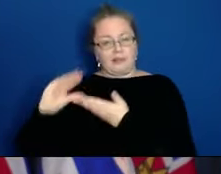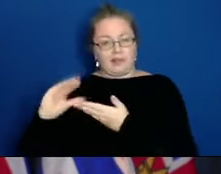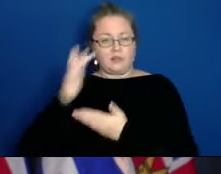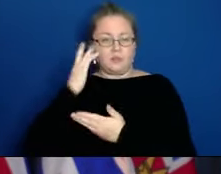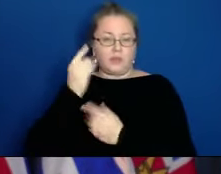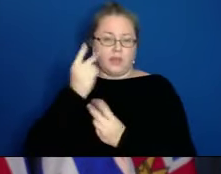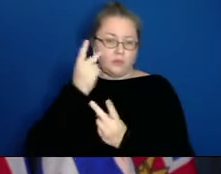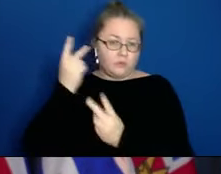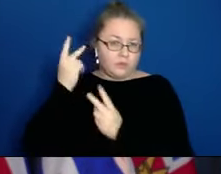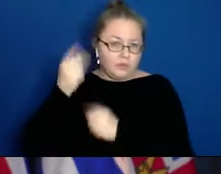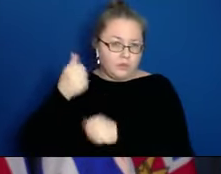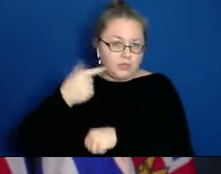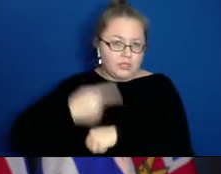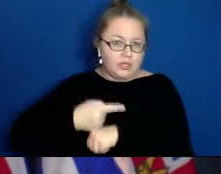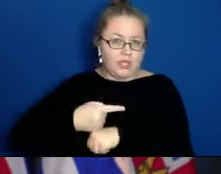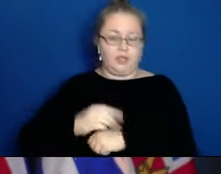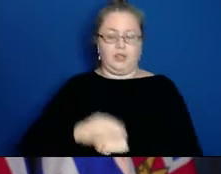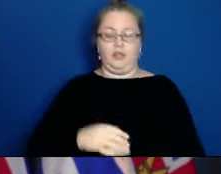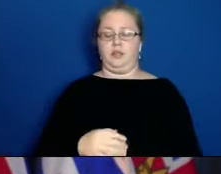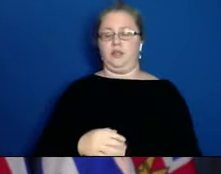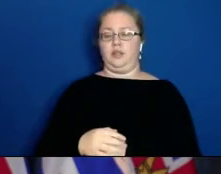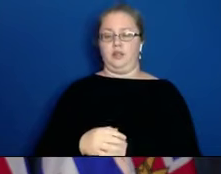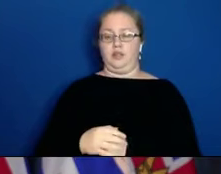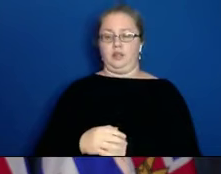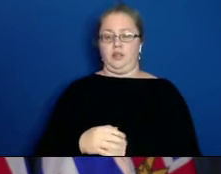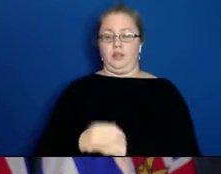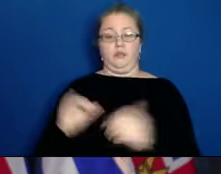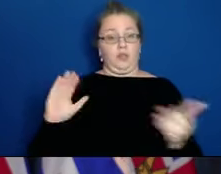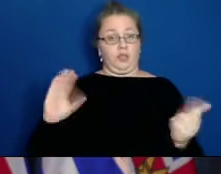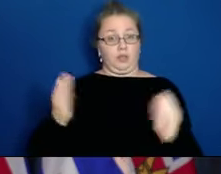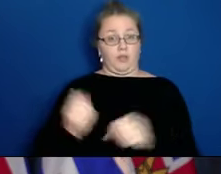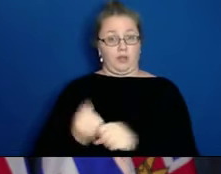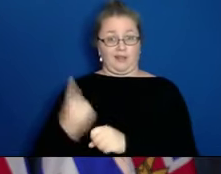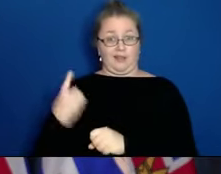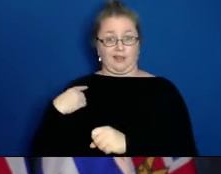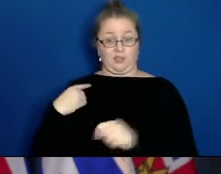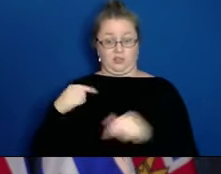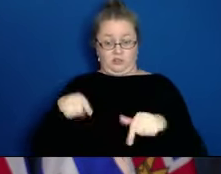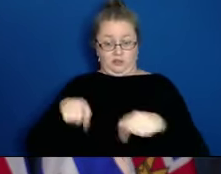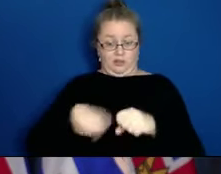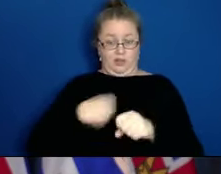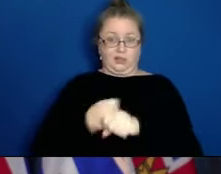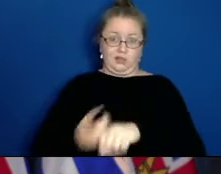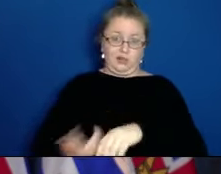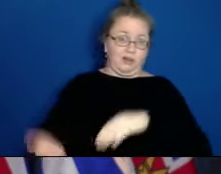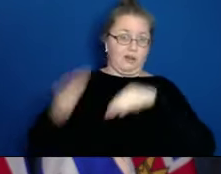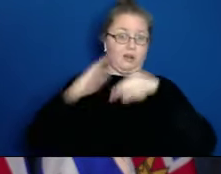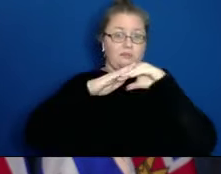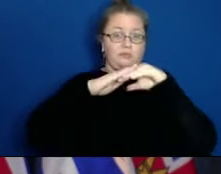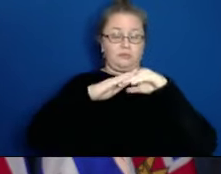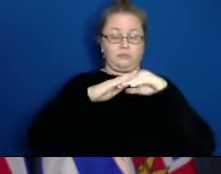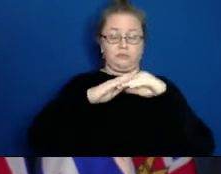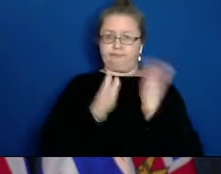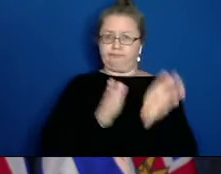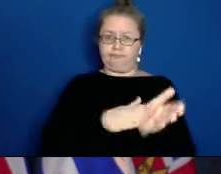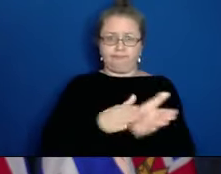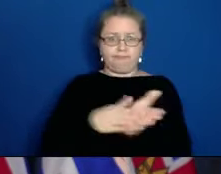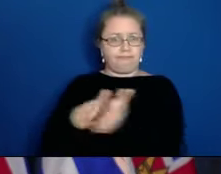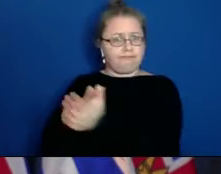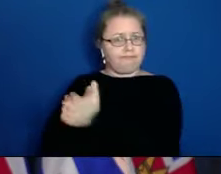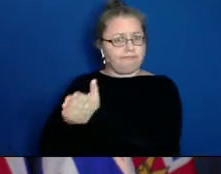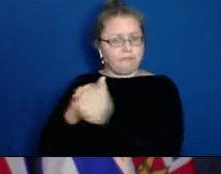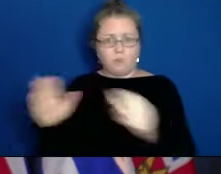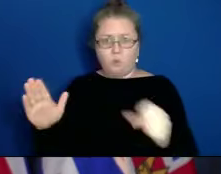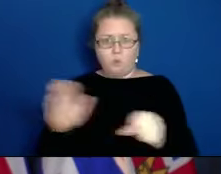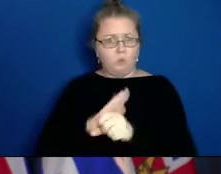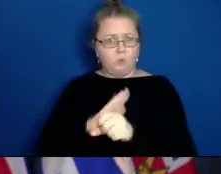It's 5,520, more than the equivalent period last year. And this reflects, I think, an extraordinary achievement by our